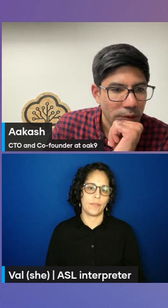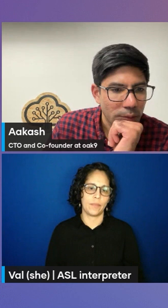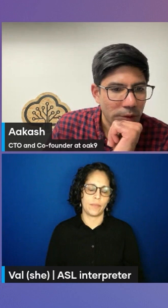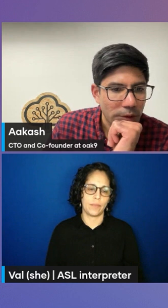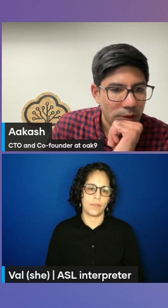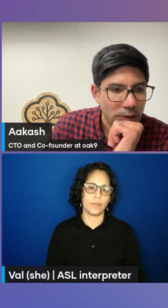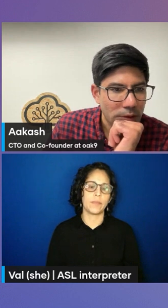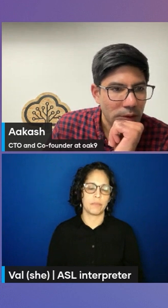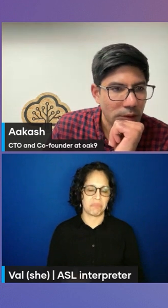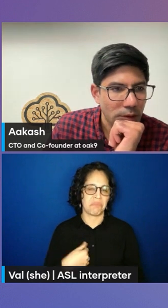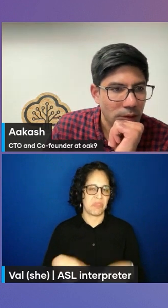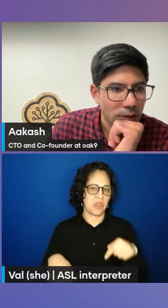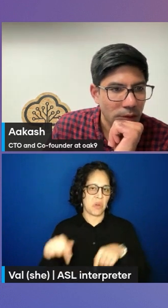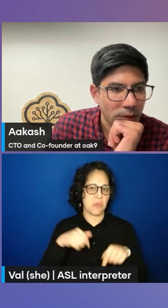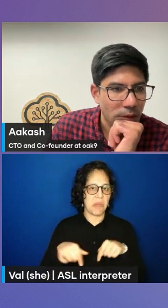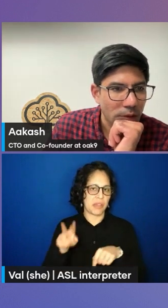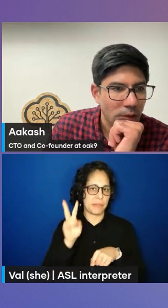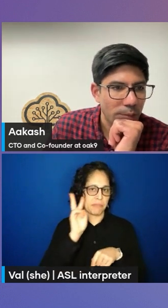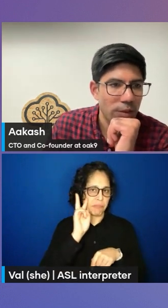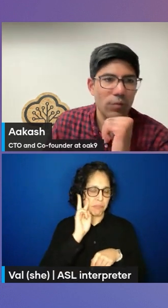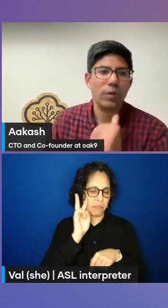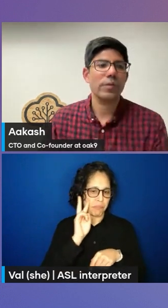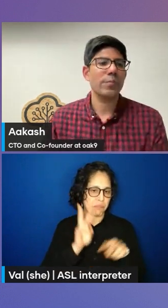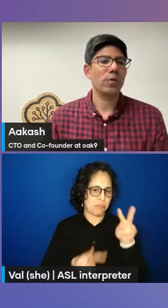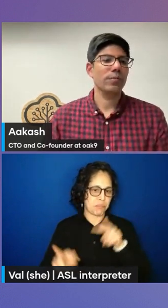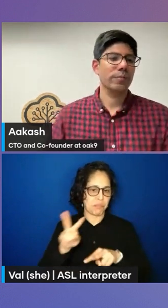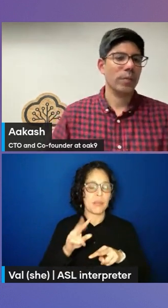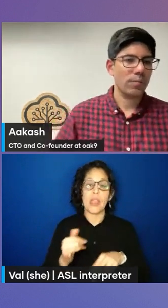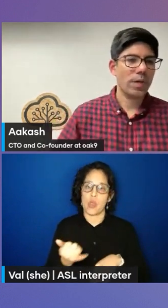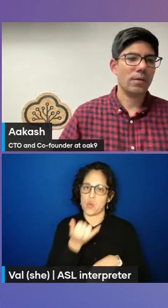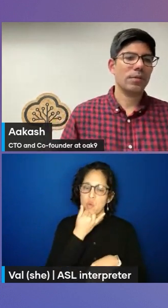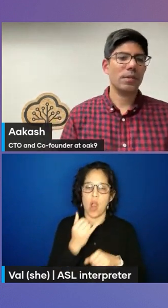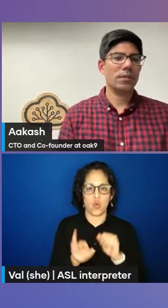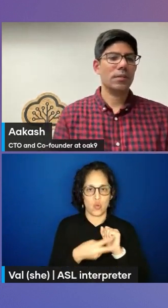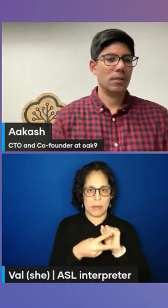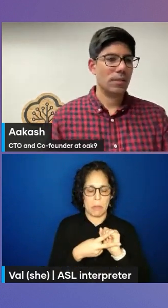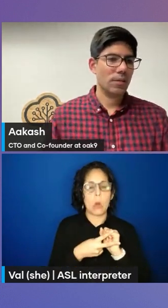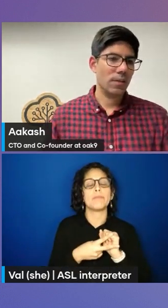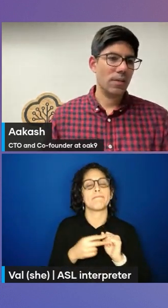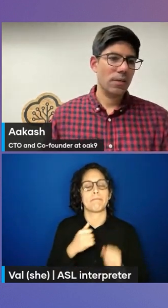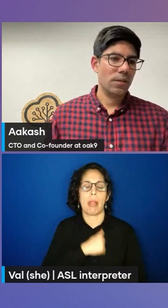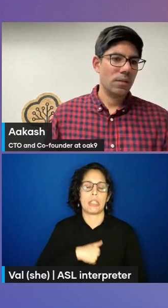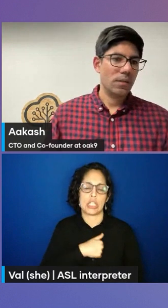Let me go back and see. I'm in the wrong repo. Apologize.